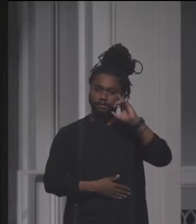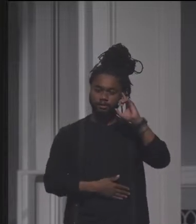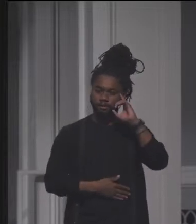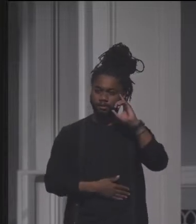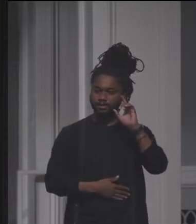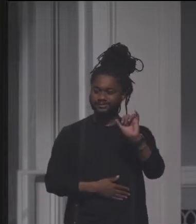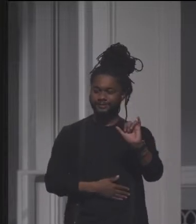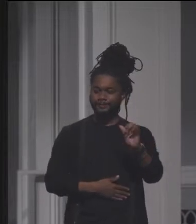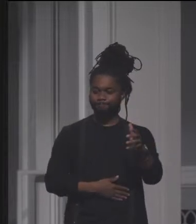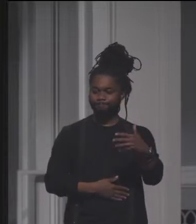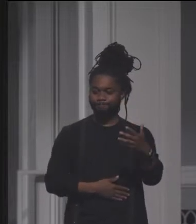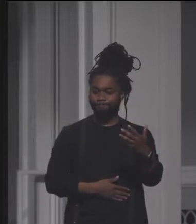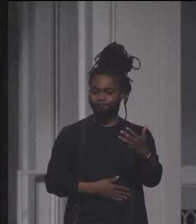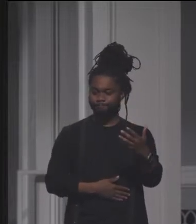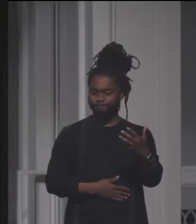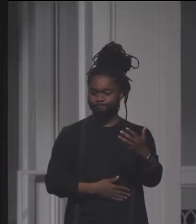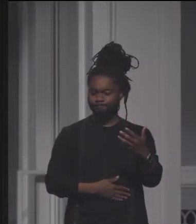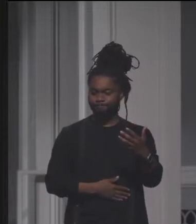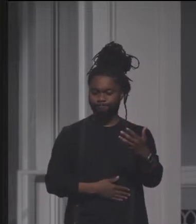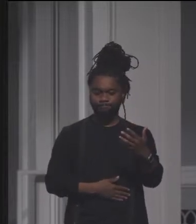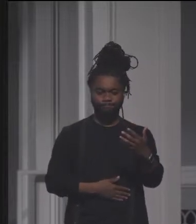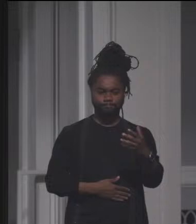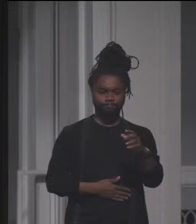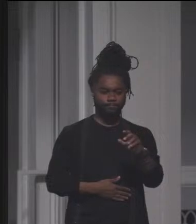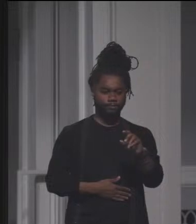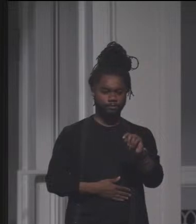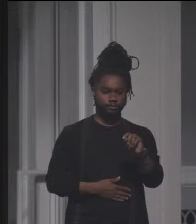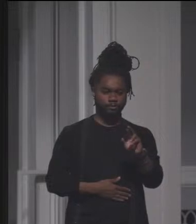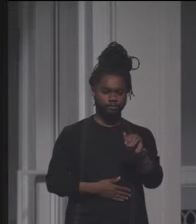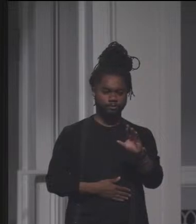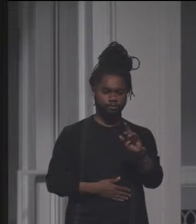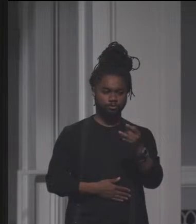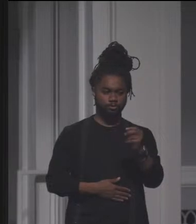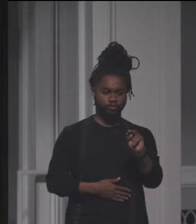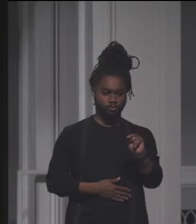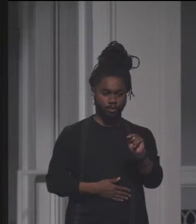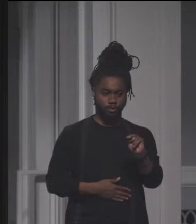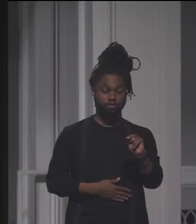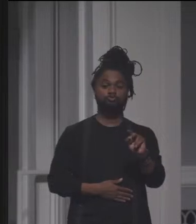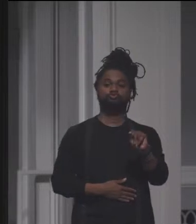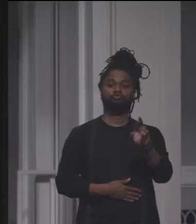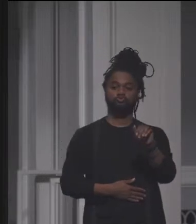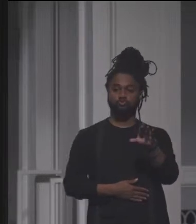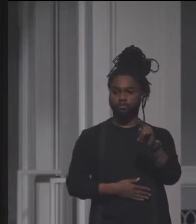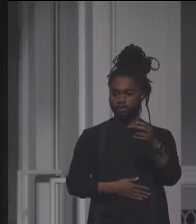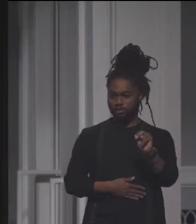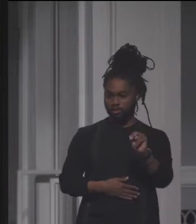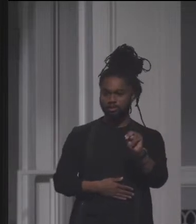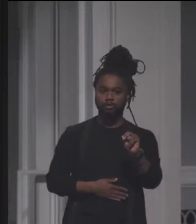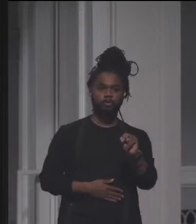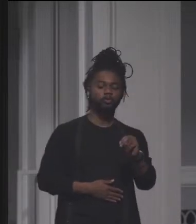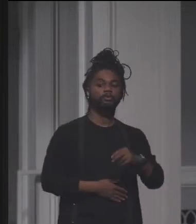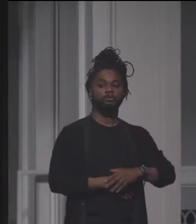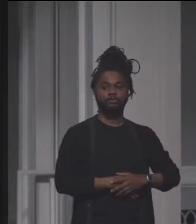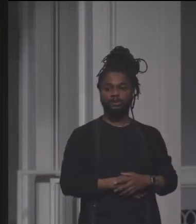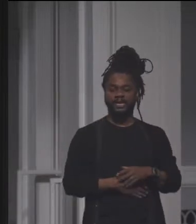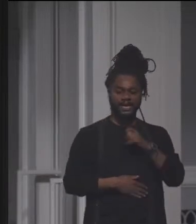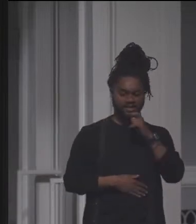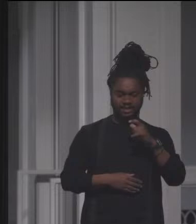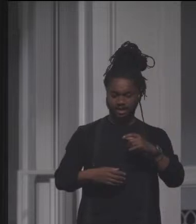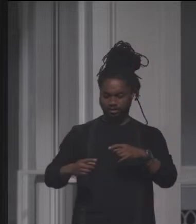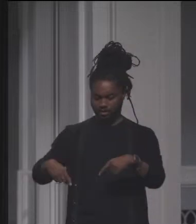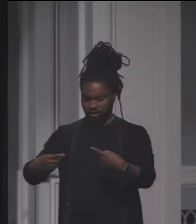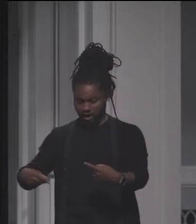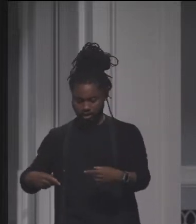like traction comes from where the rubber literally meets the road. It's not the tire, it's not the